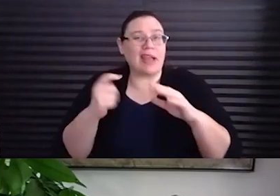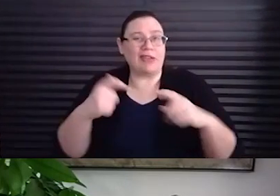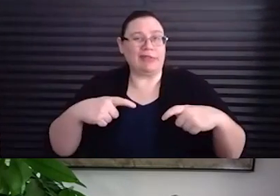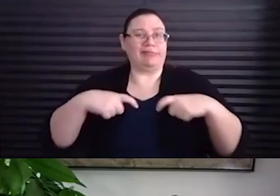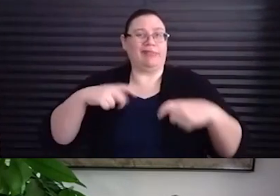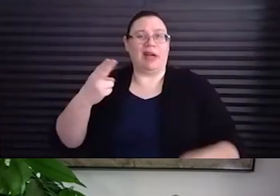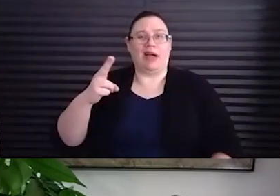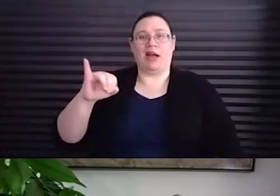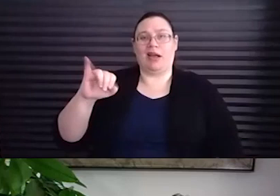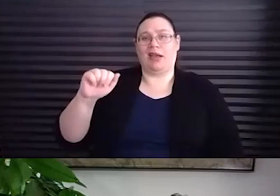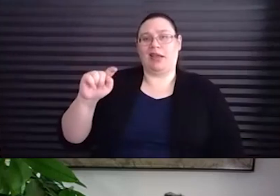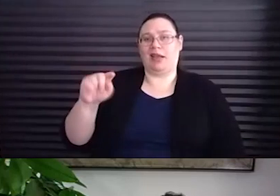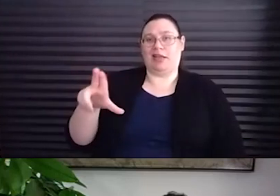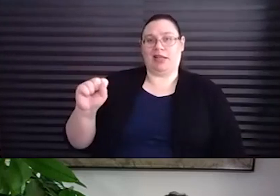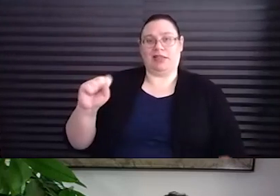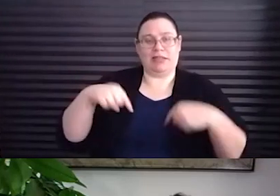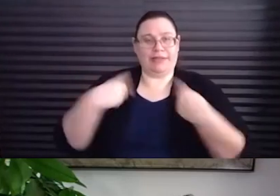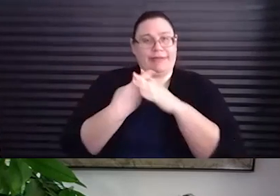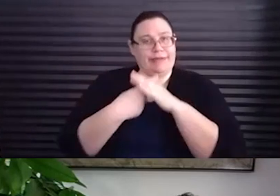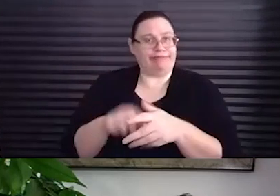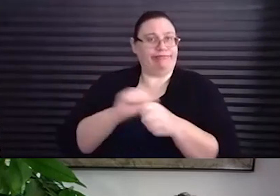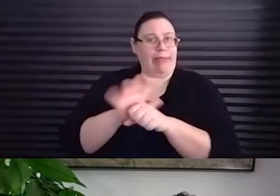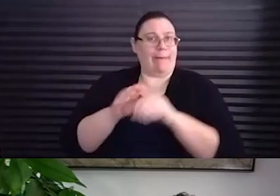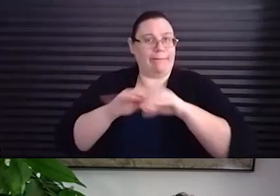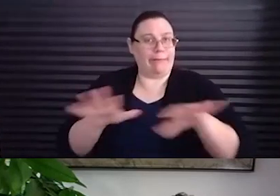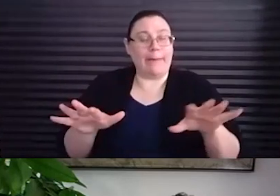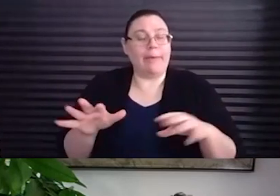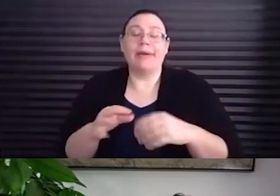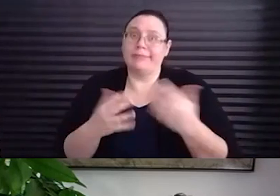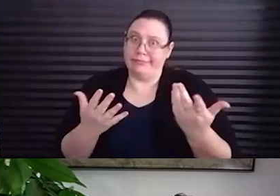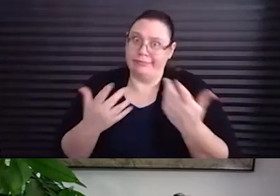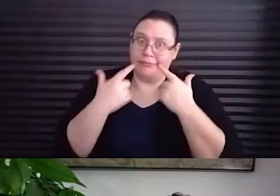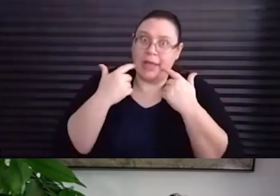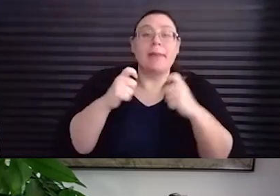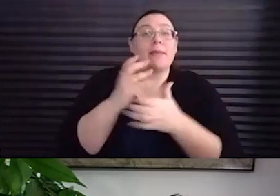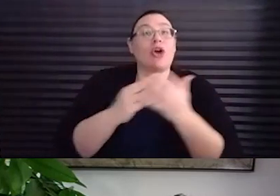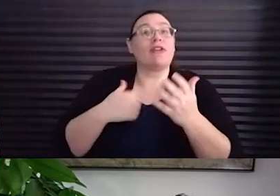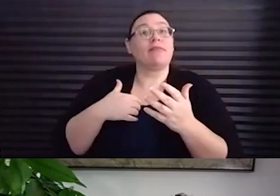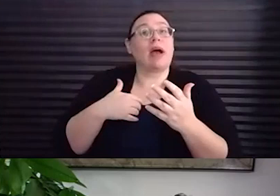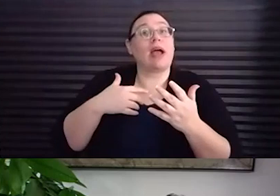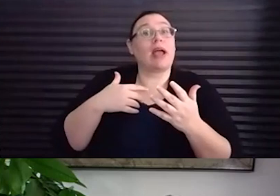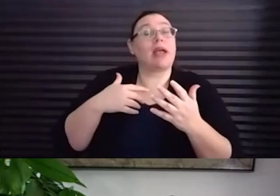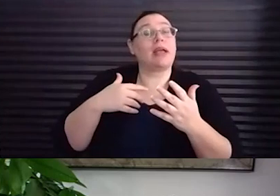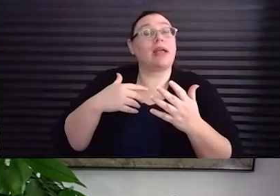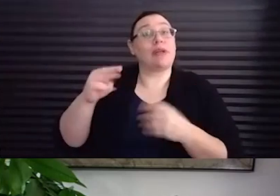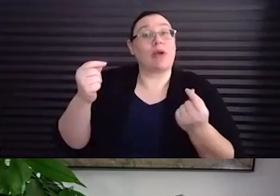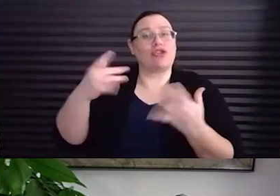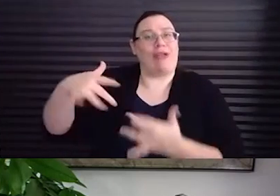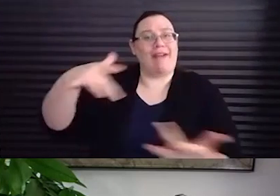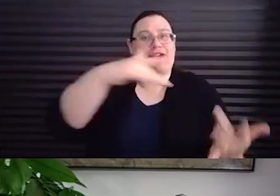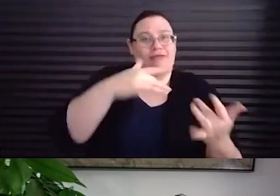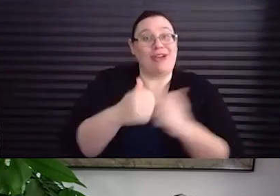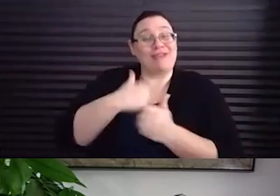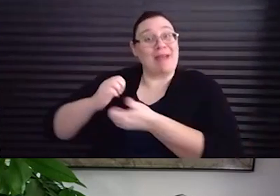since all of this began. A big part of my social media presence is travel, and the majority of those partnerships that I've